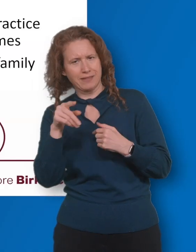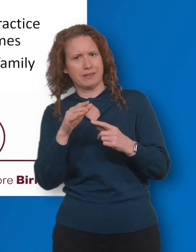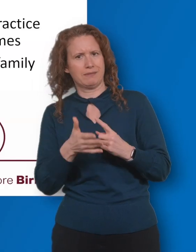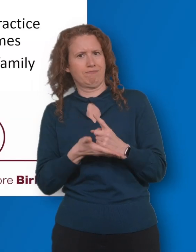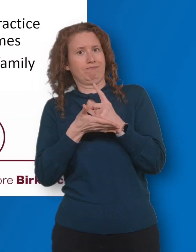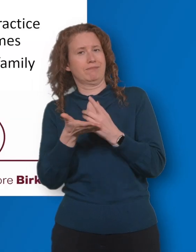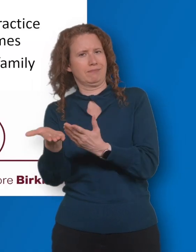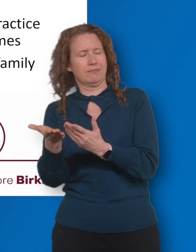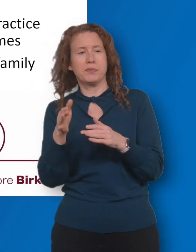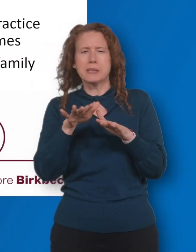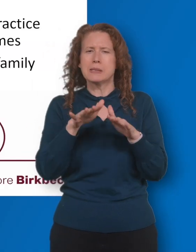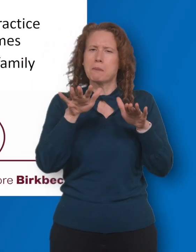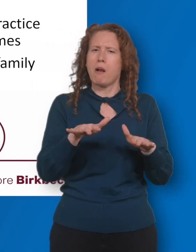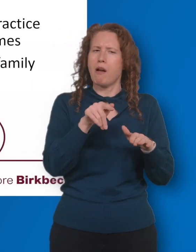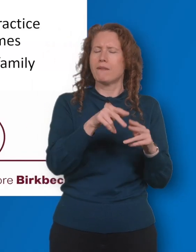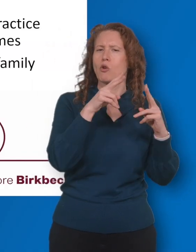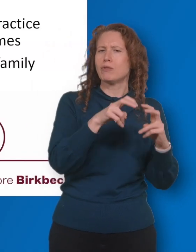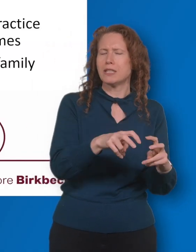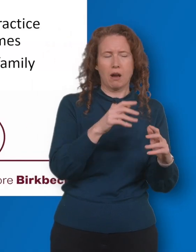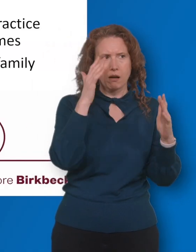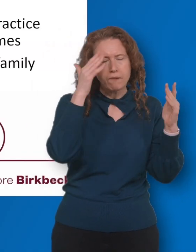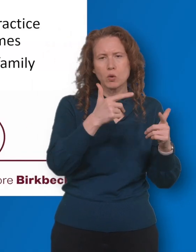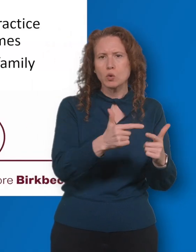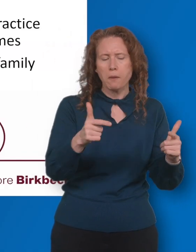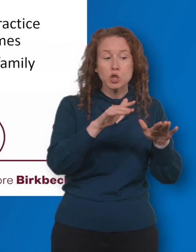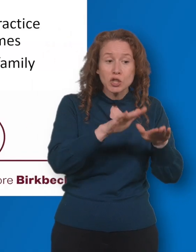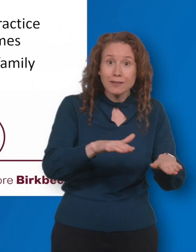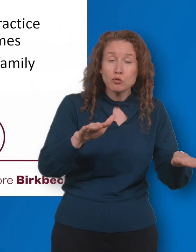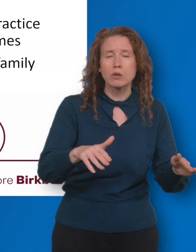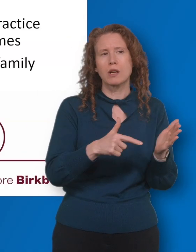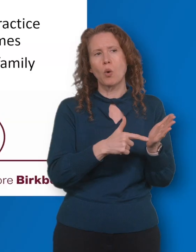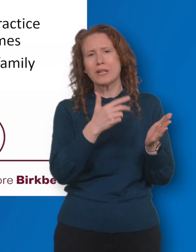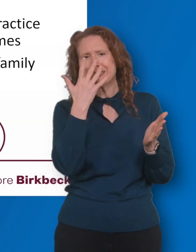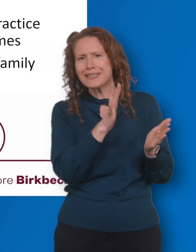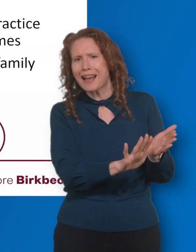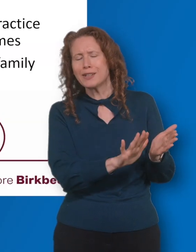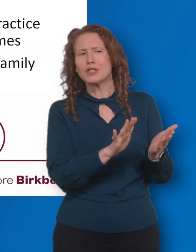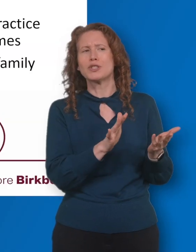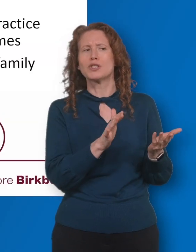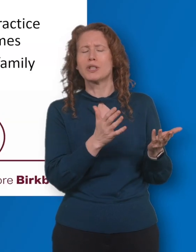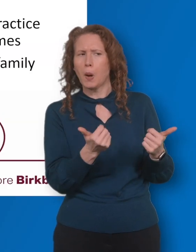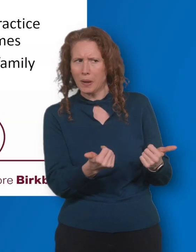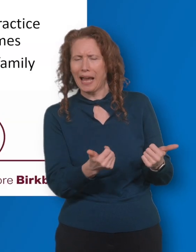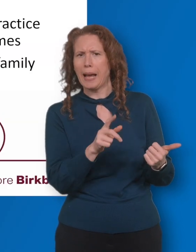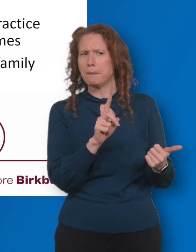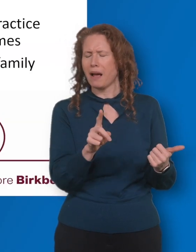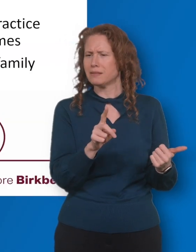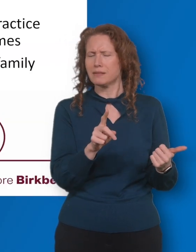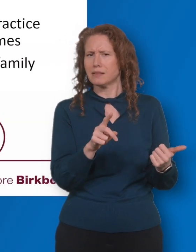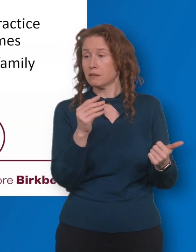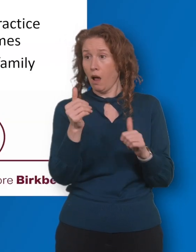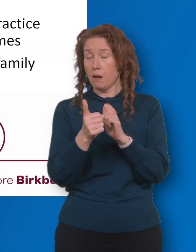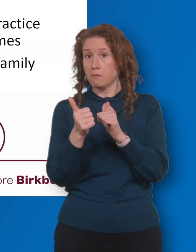Similarly, in research, there has been an over-focus on children and adolescents. We've seen really irrational